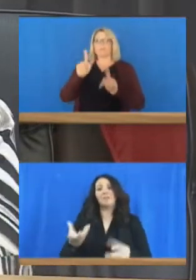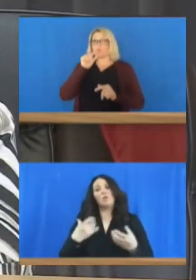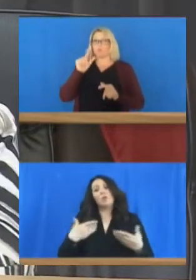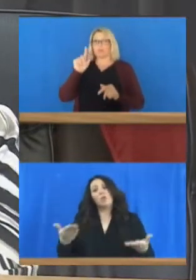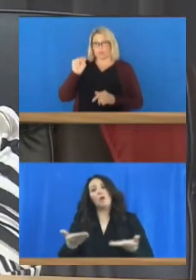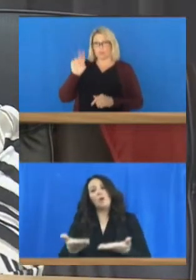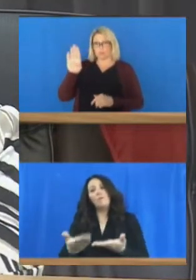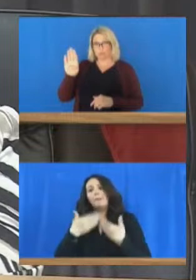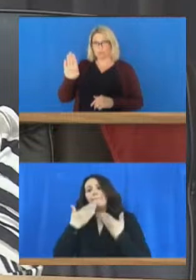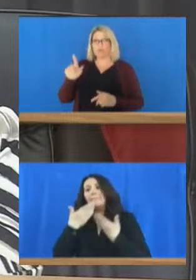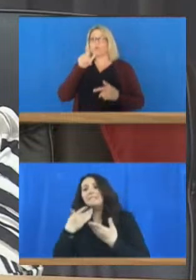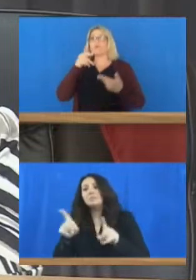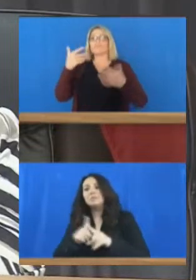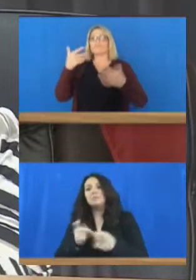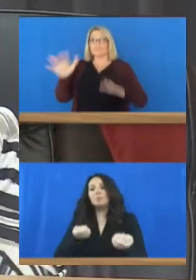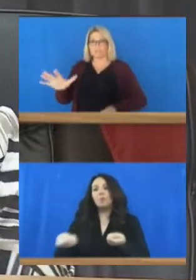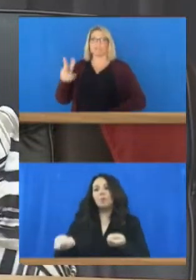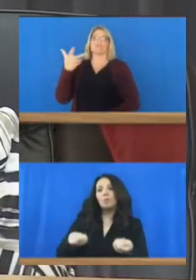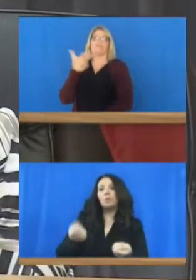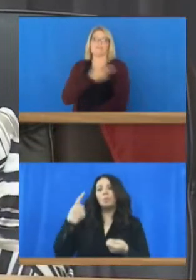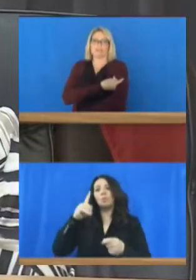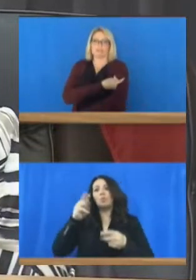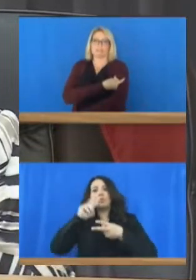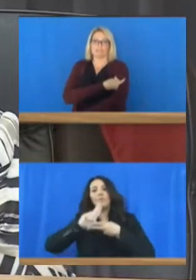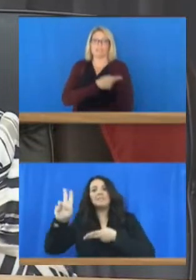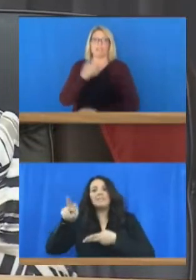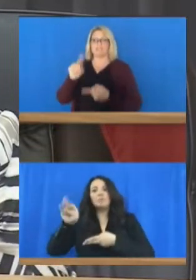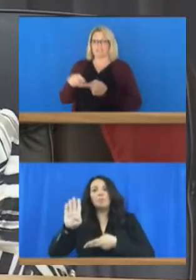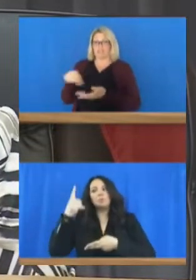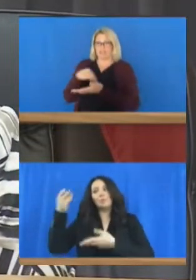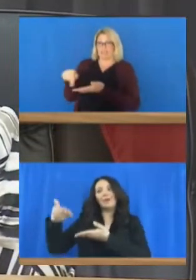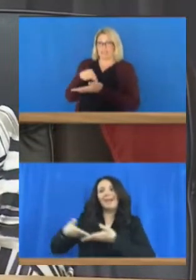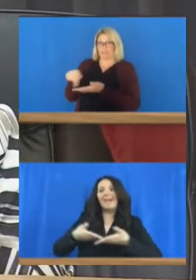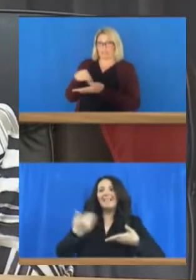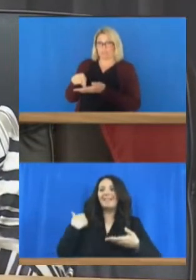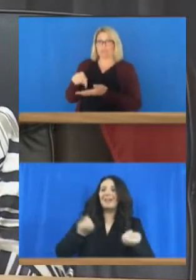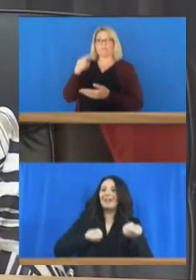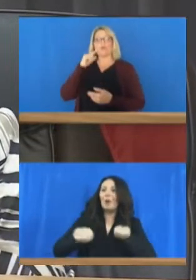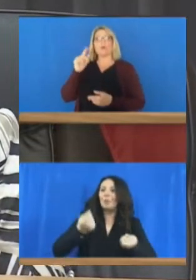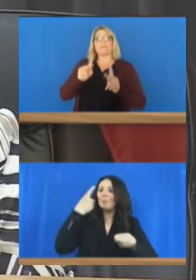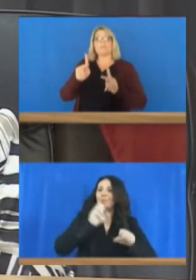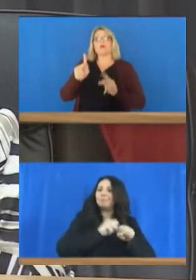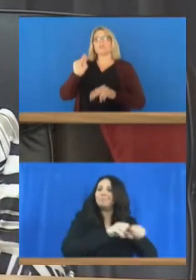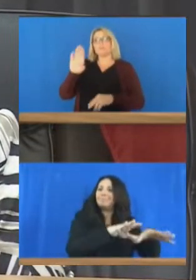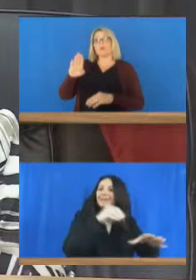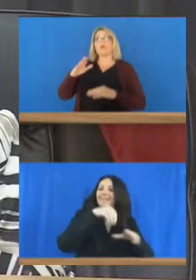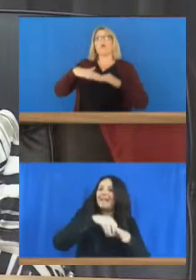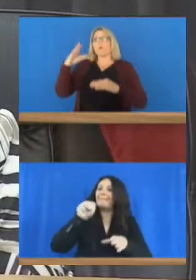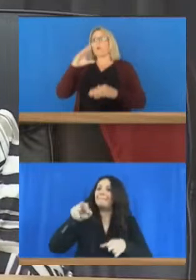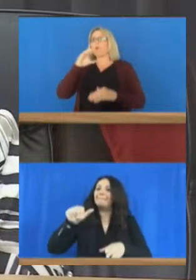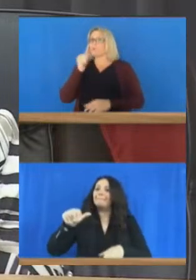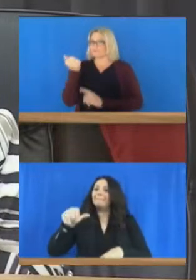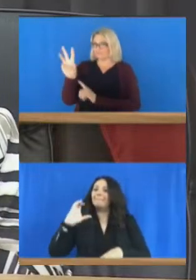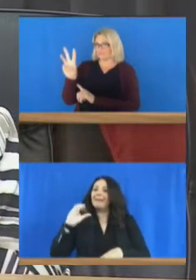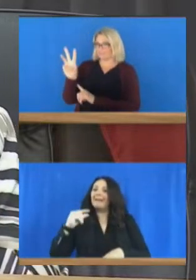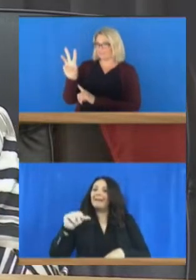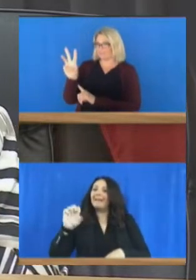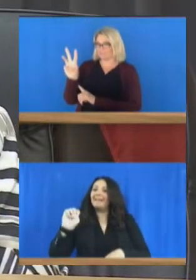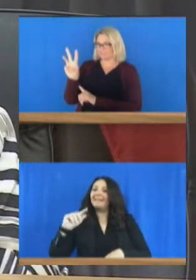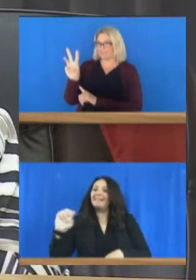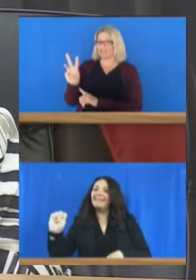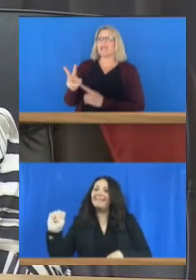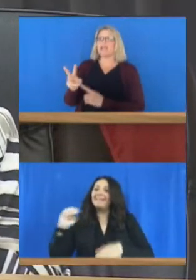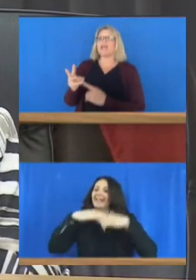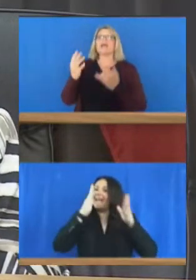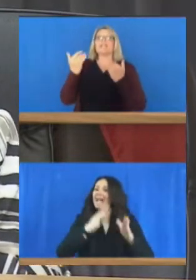will have an effect of temporarily lowering the percentage of vaccinated New Brunswickers. But as we expand eligibility this week, the percentage will quickly